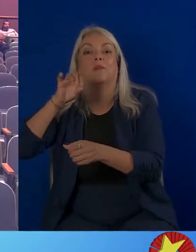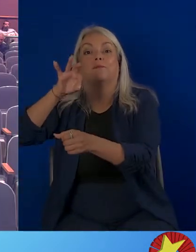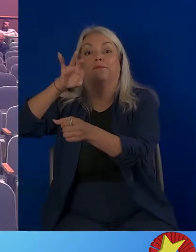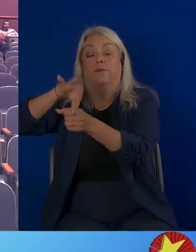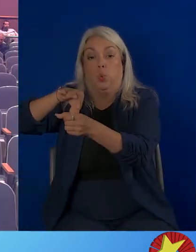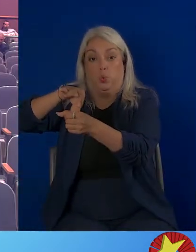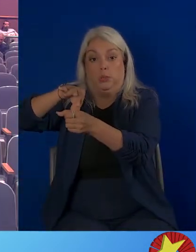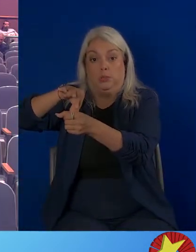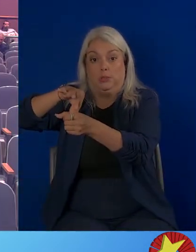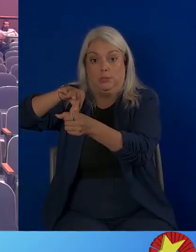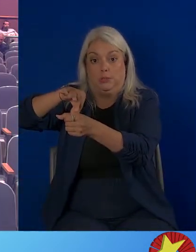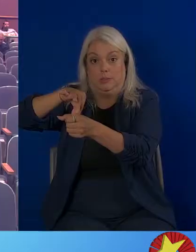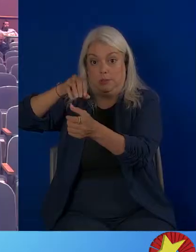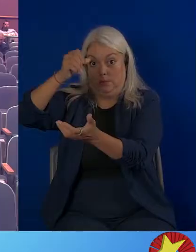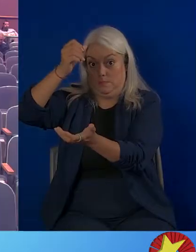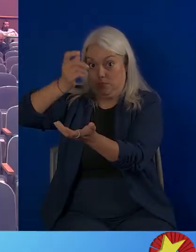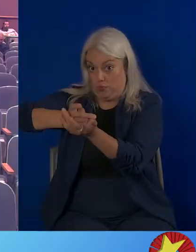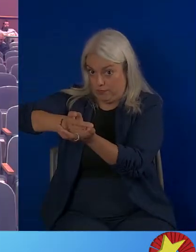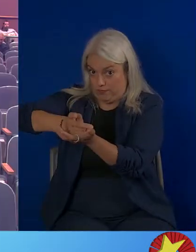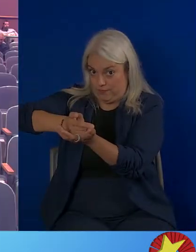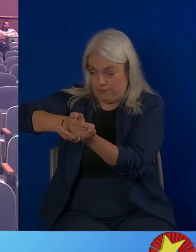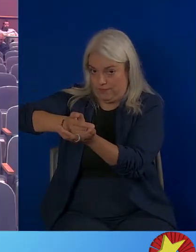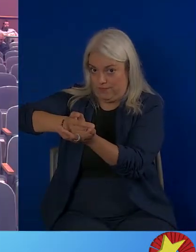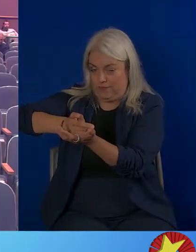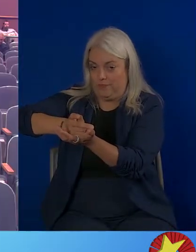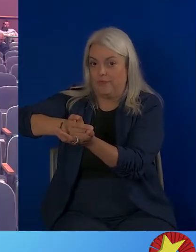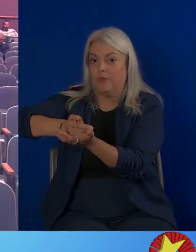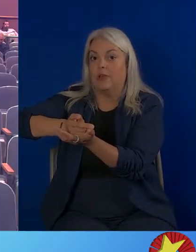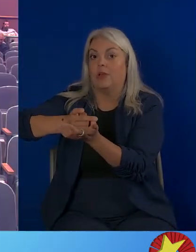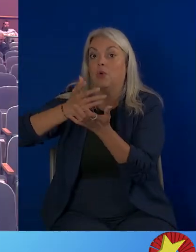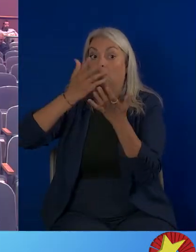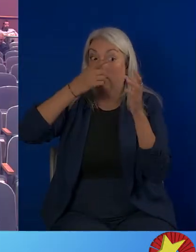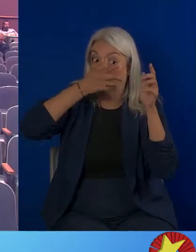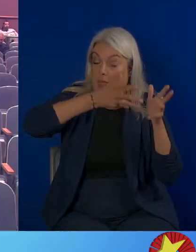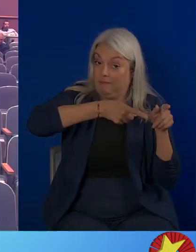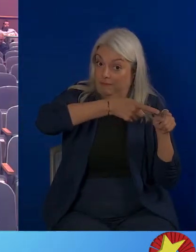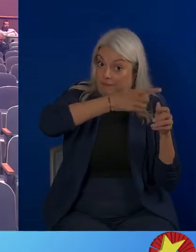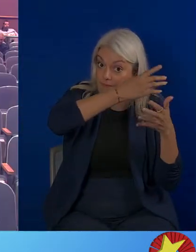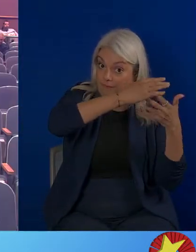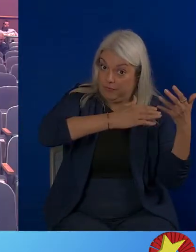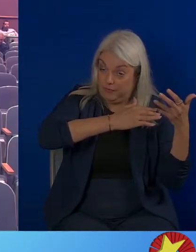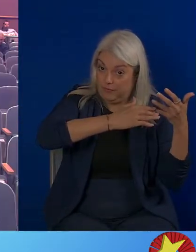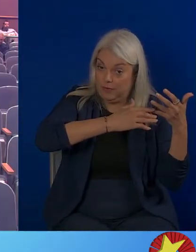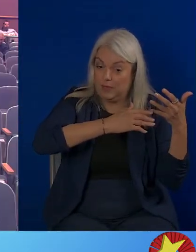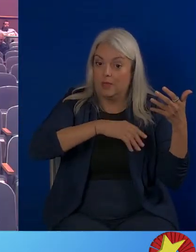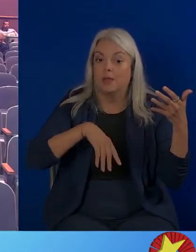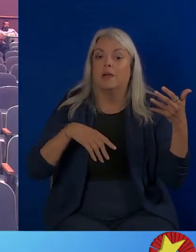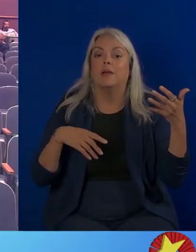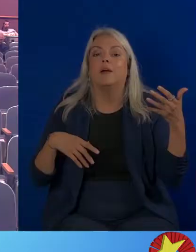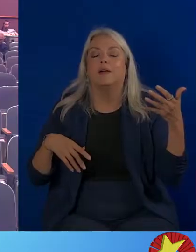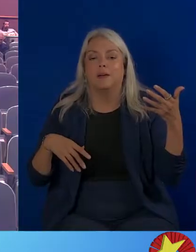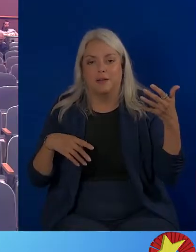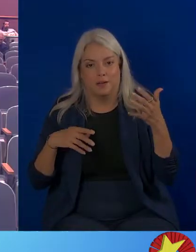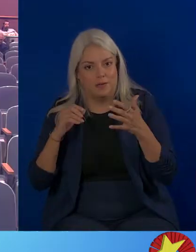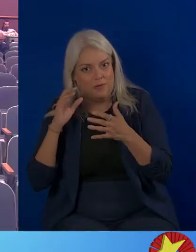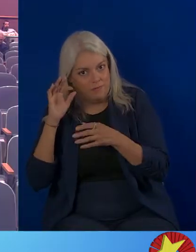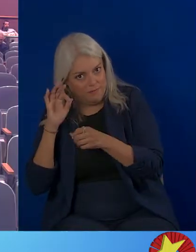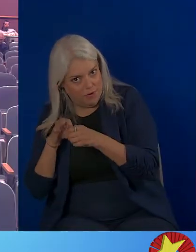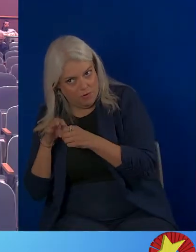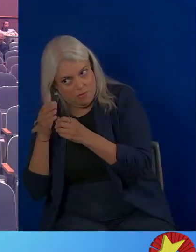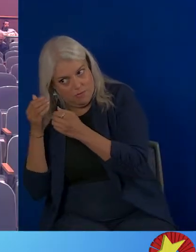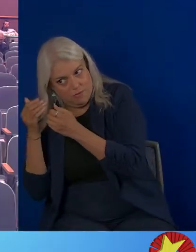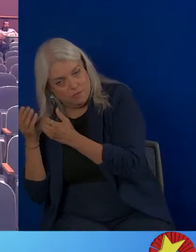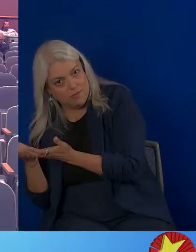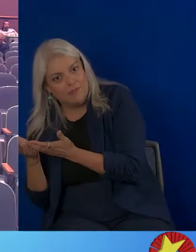we have a motion to approve what remains in there? And then that motion should state